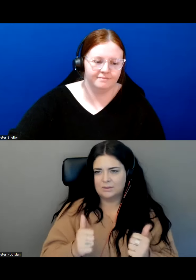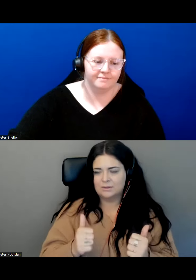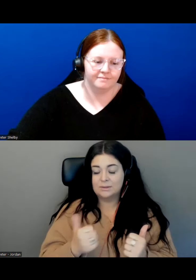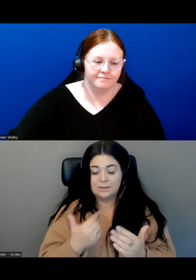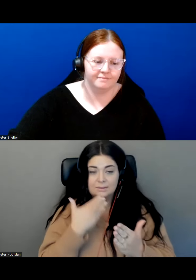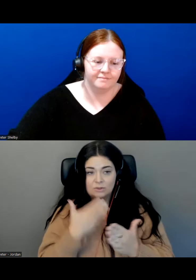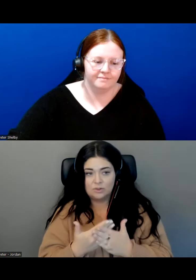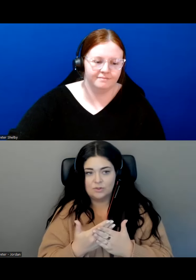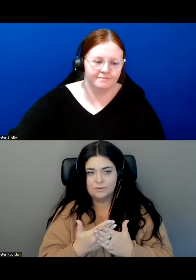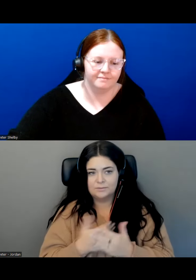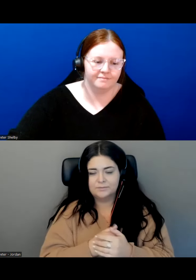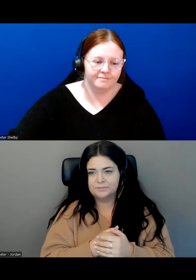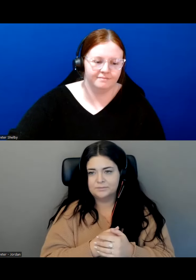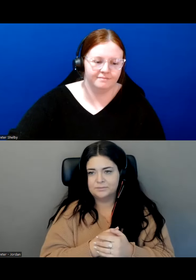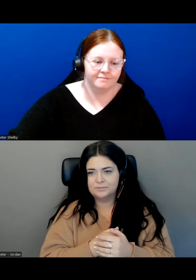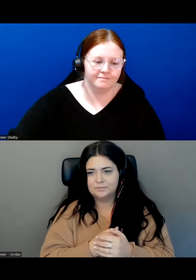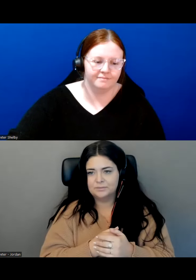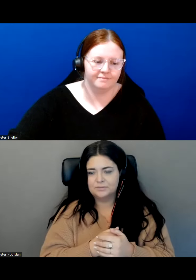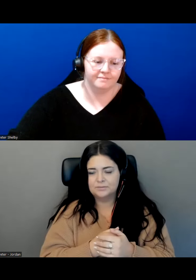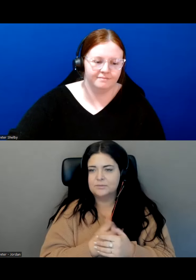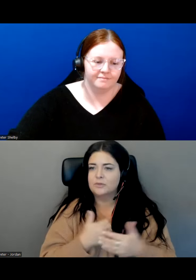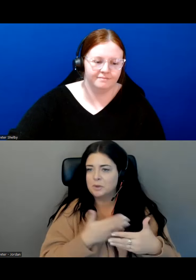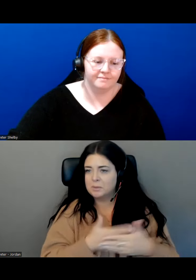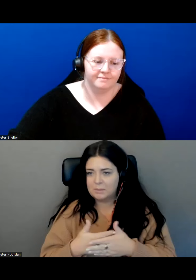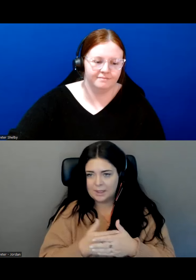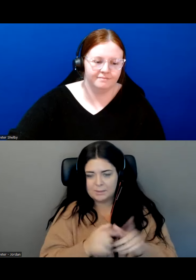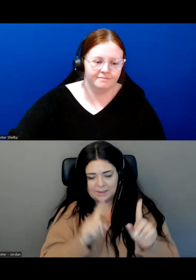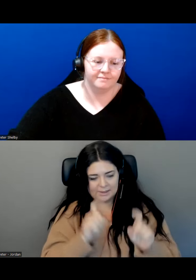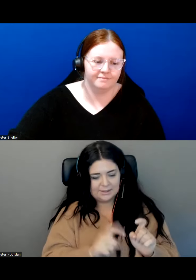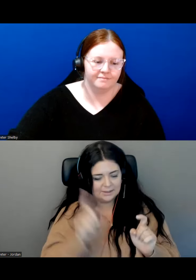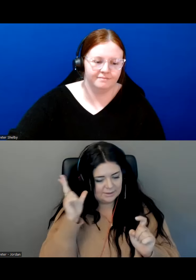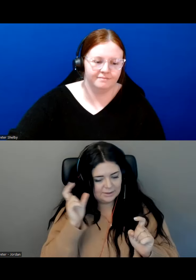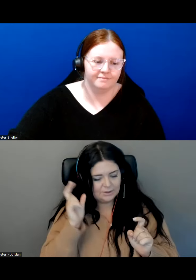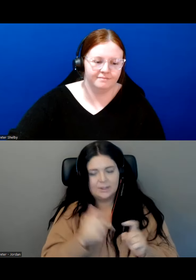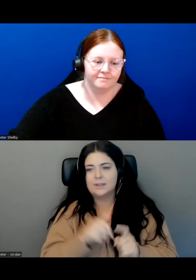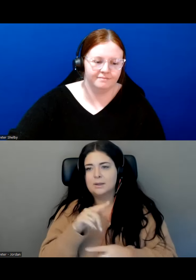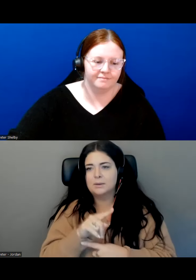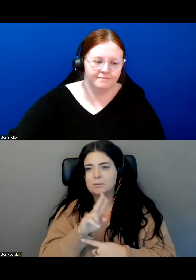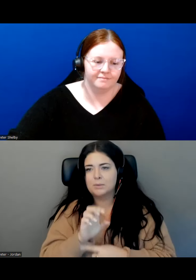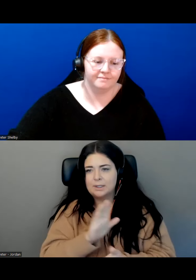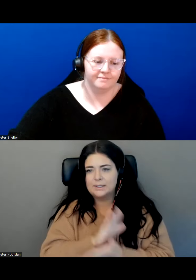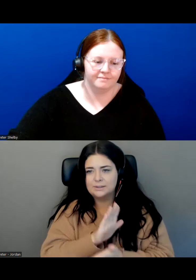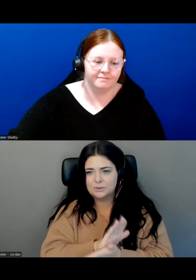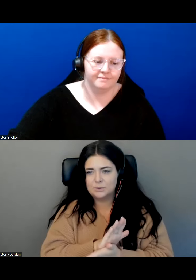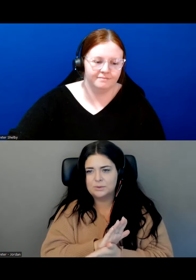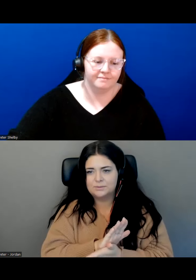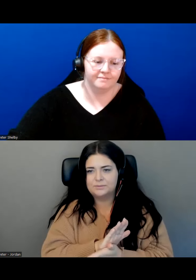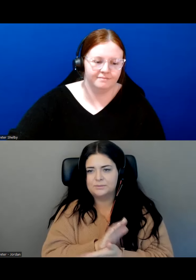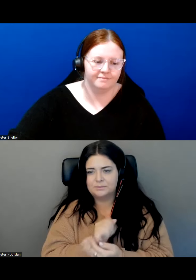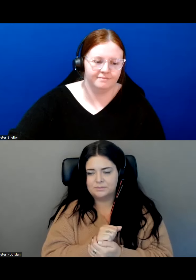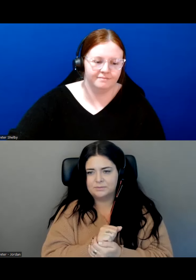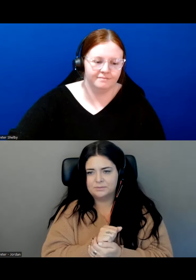to all of our infant hearing screenings, our preschool screenings, that we've really come a long way